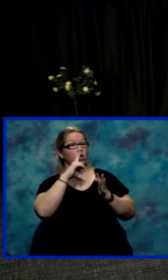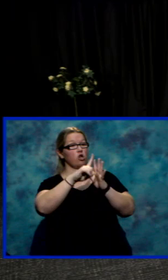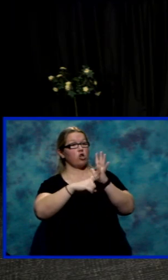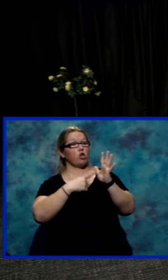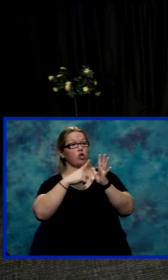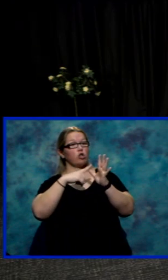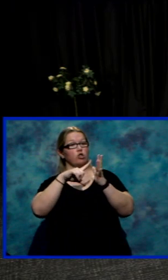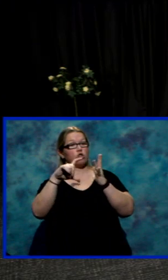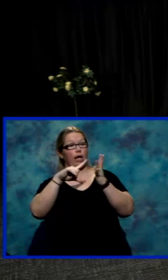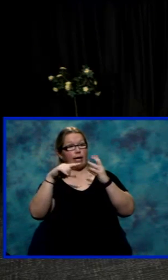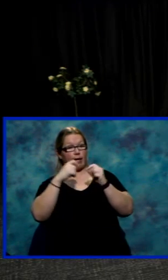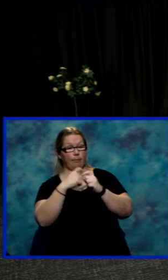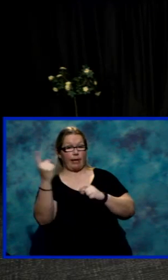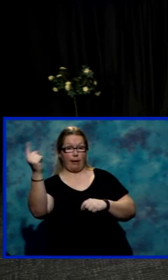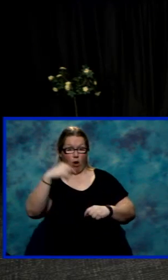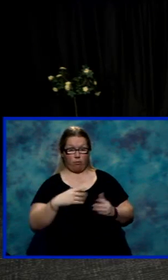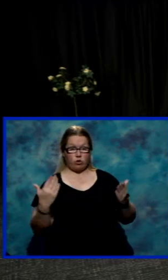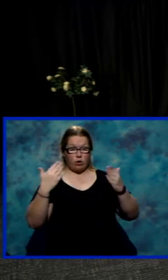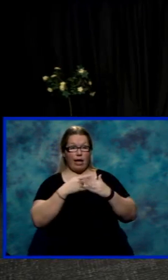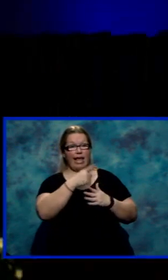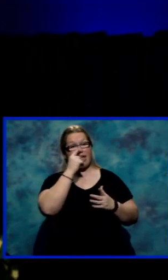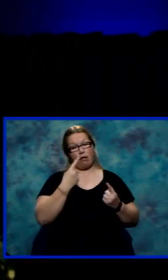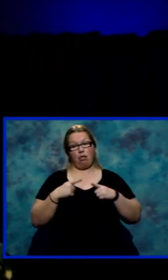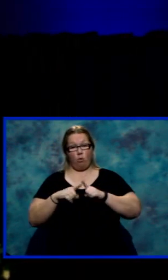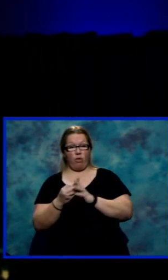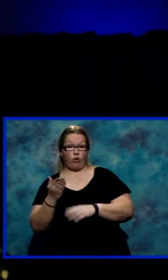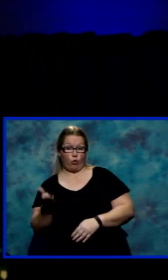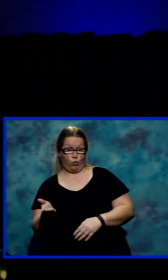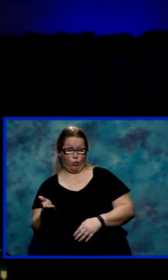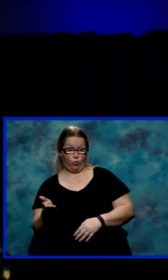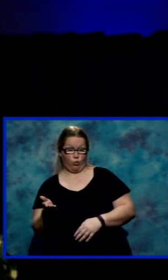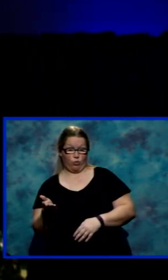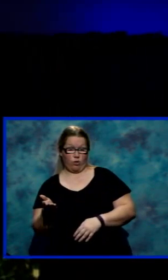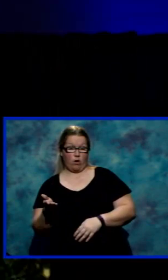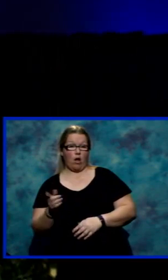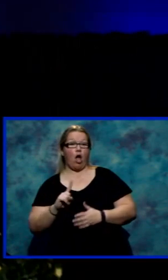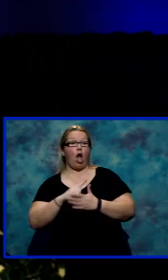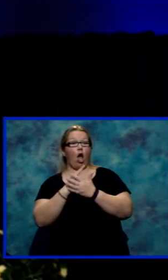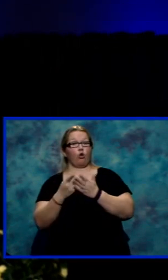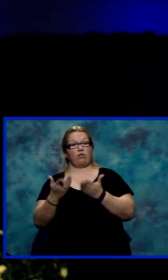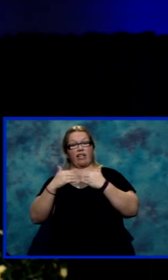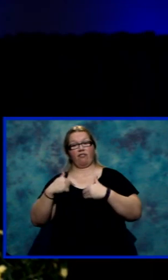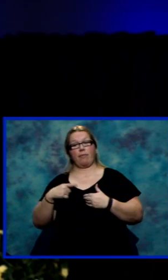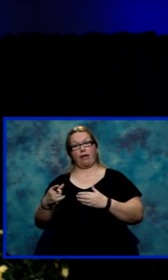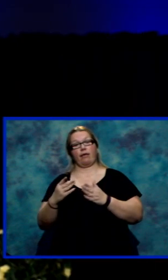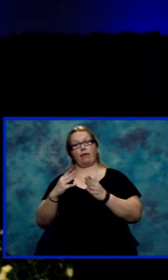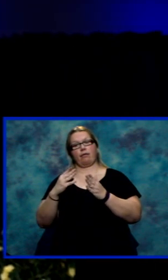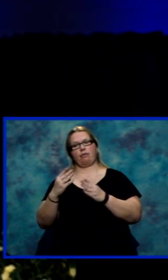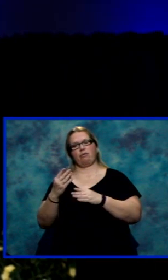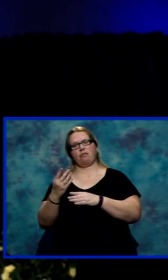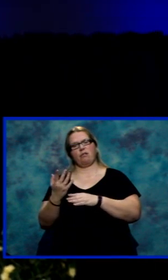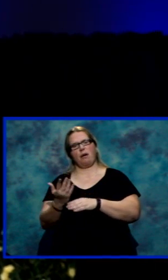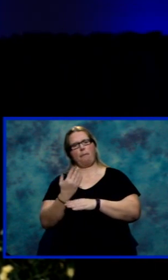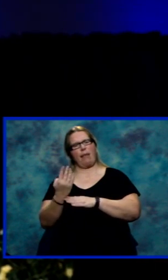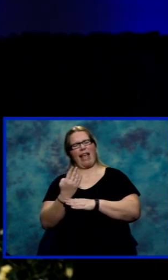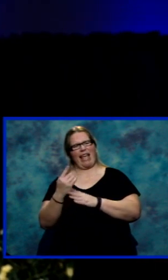tonight from having taken care of the sheep, he can sleep with you as long as you give me the mandrakes. Are you